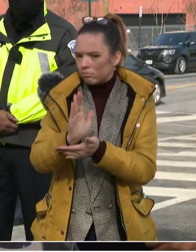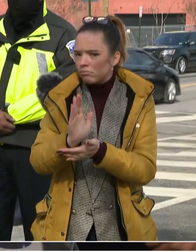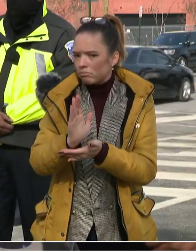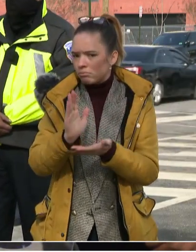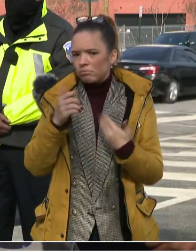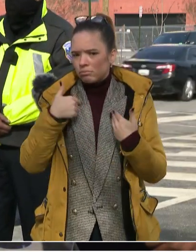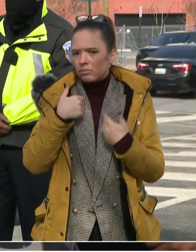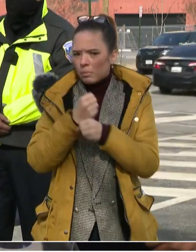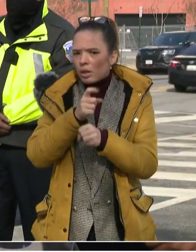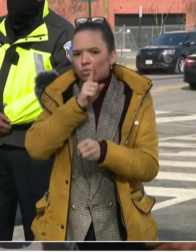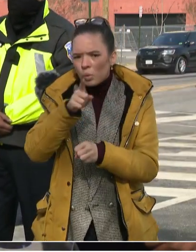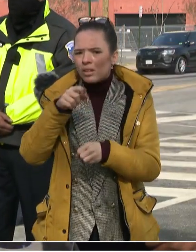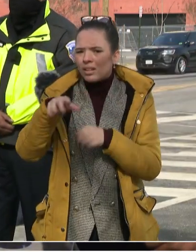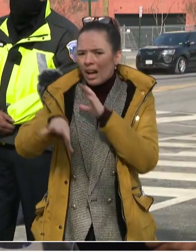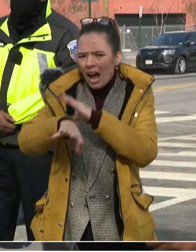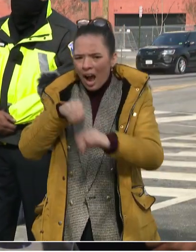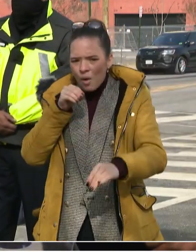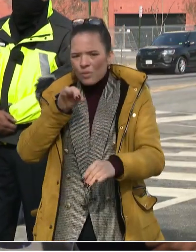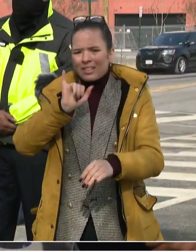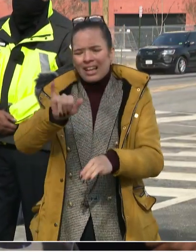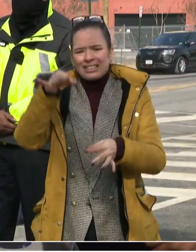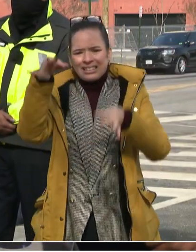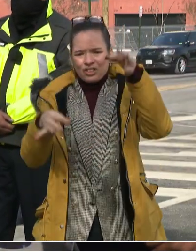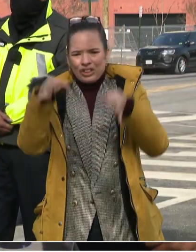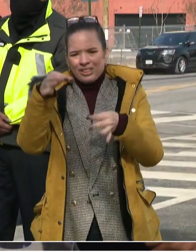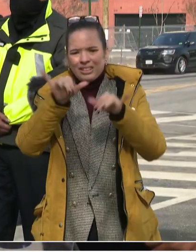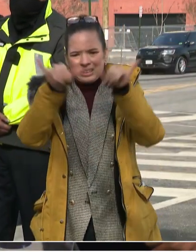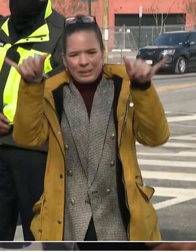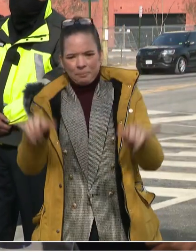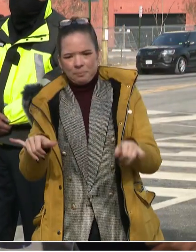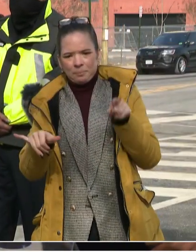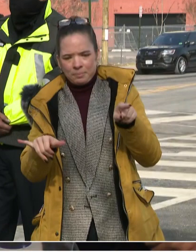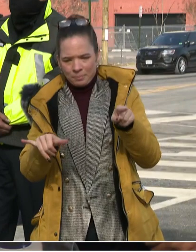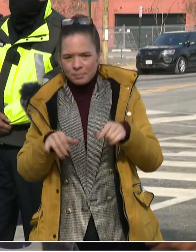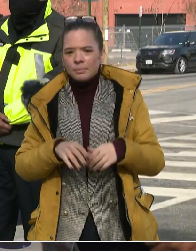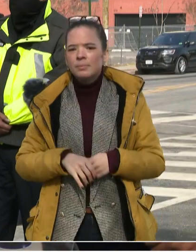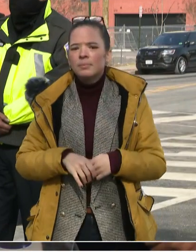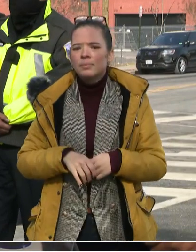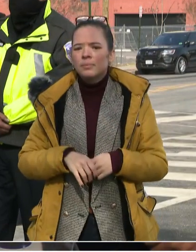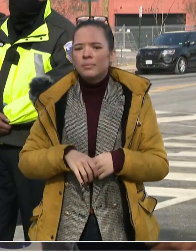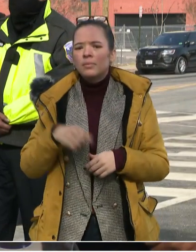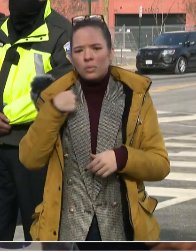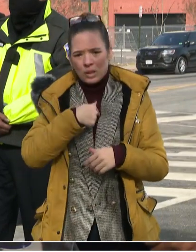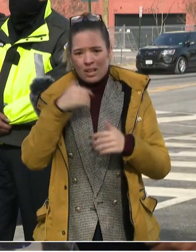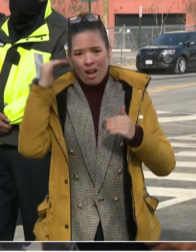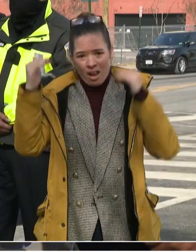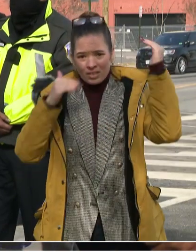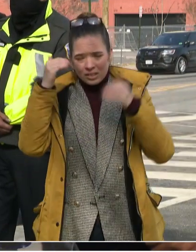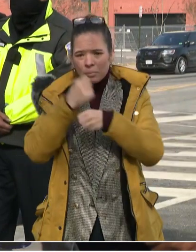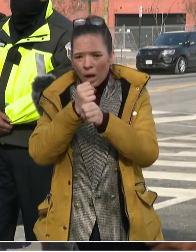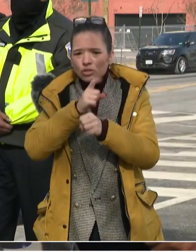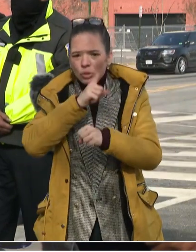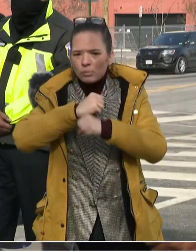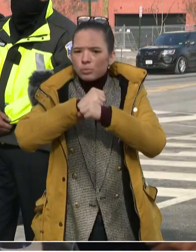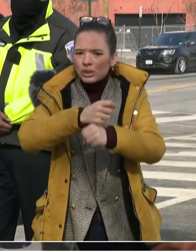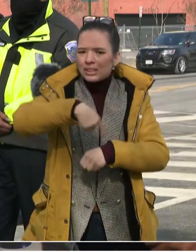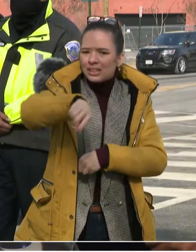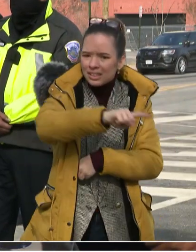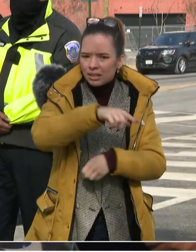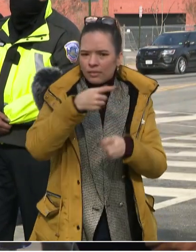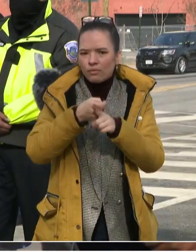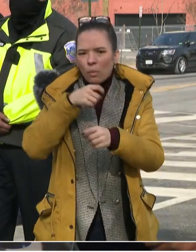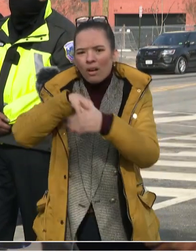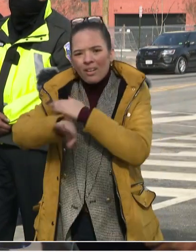out of the judicial system whenever possible. But as adults, we have a responsibility to protect them from entering a life of